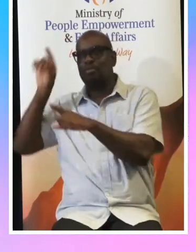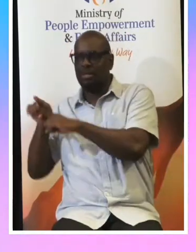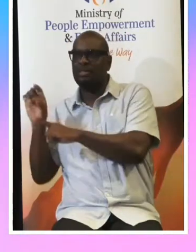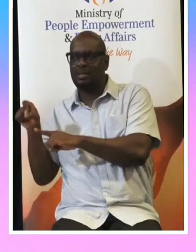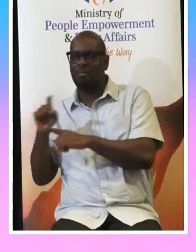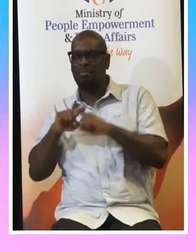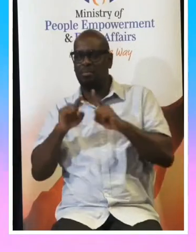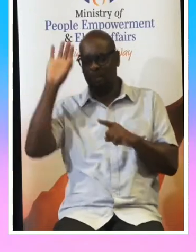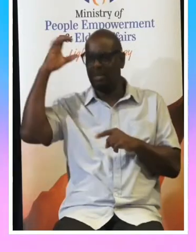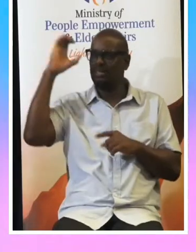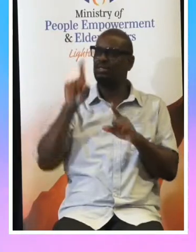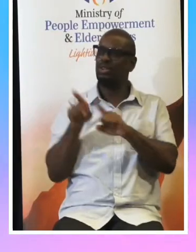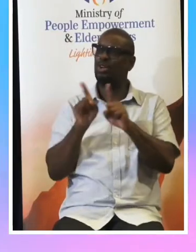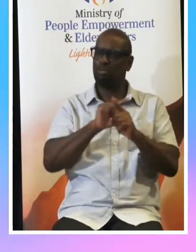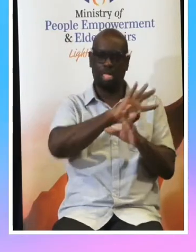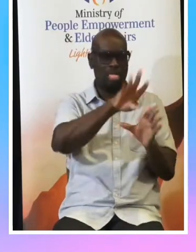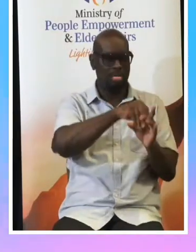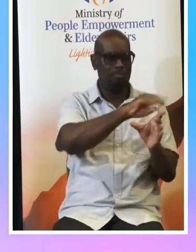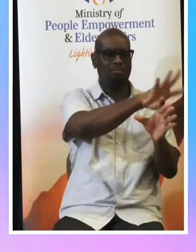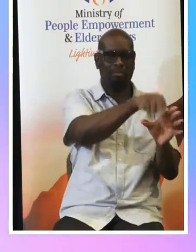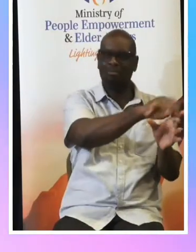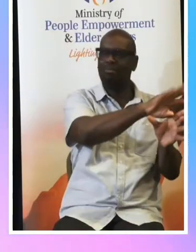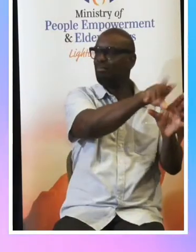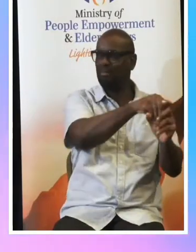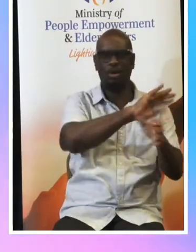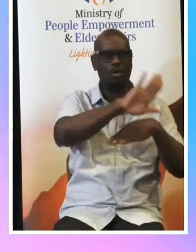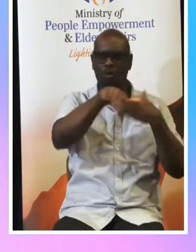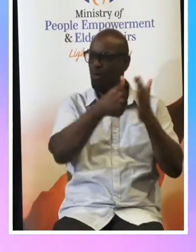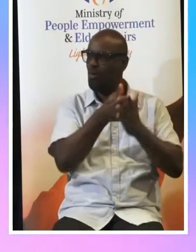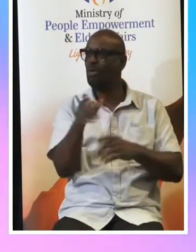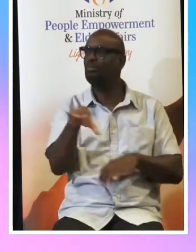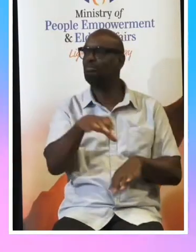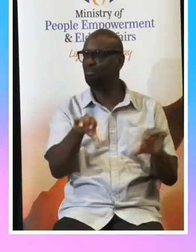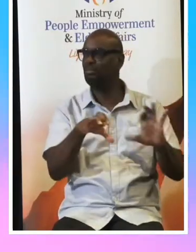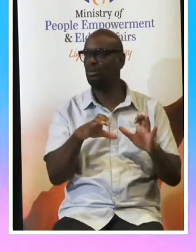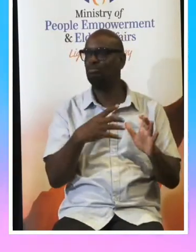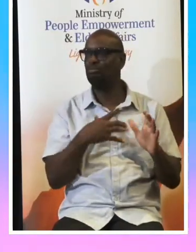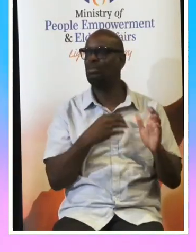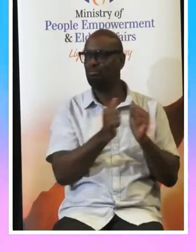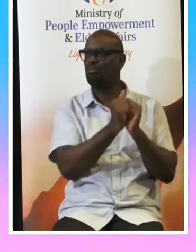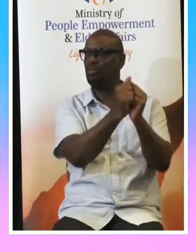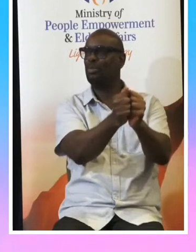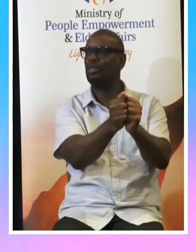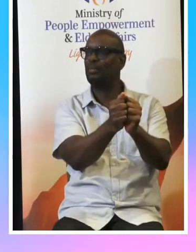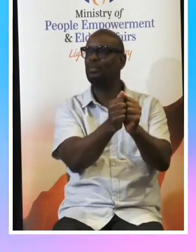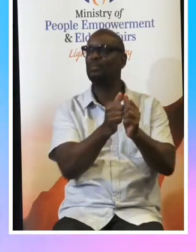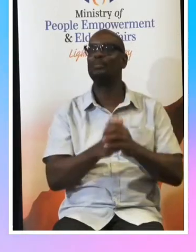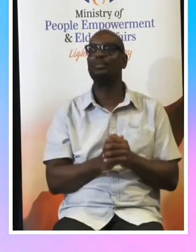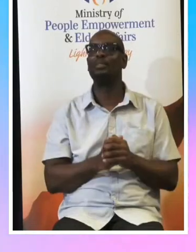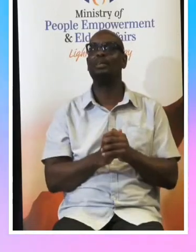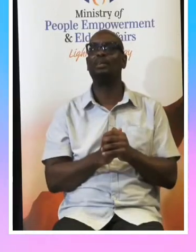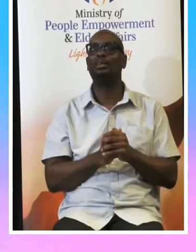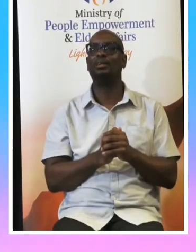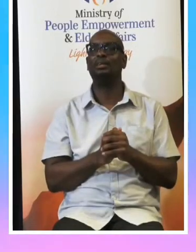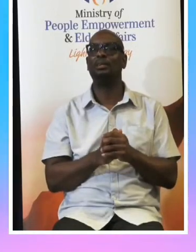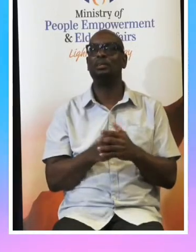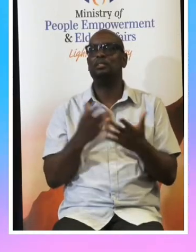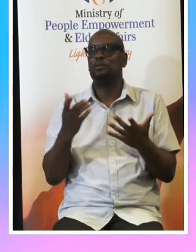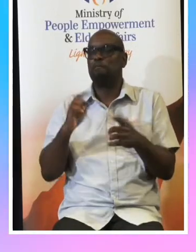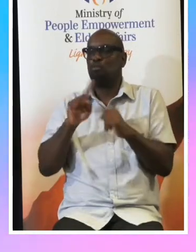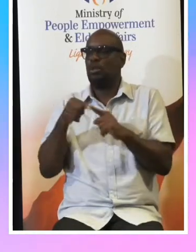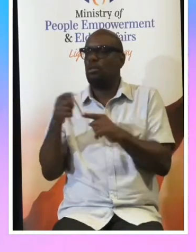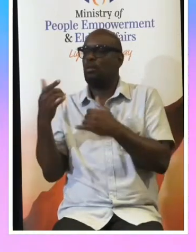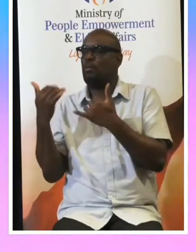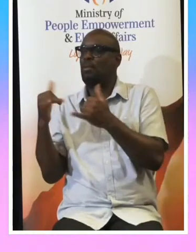in everything that they were doing. So that while the others were playing football